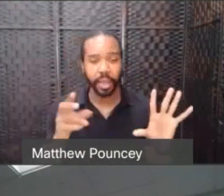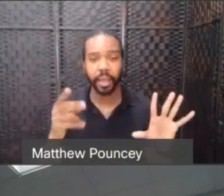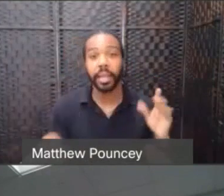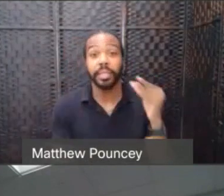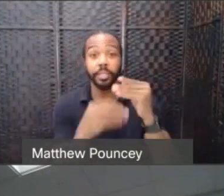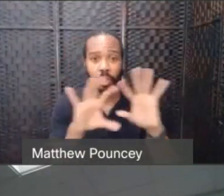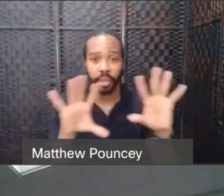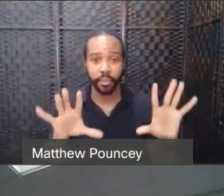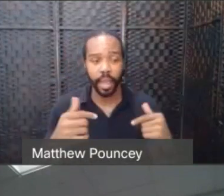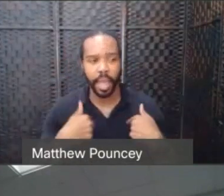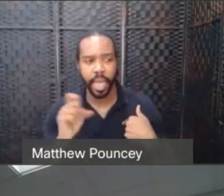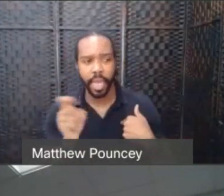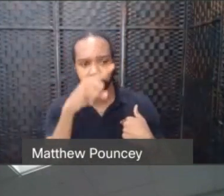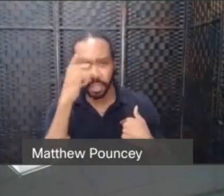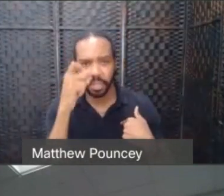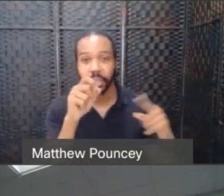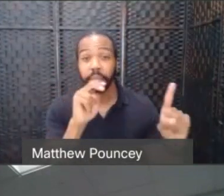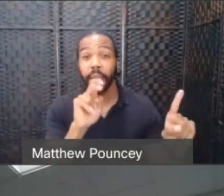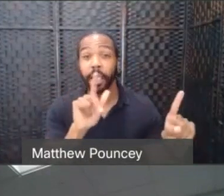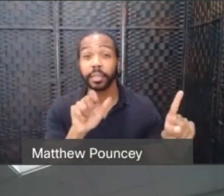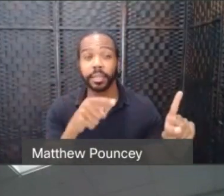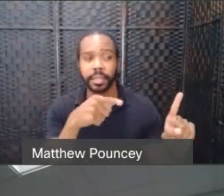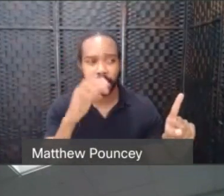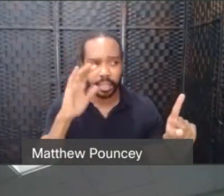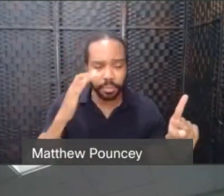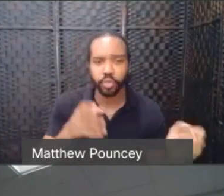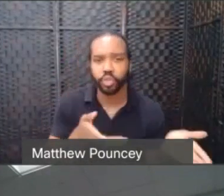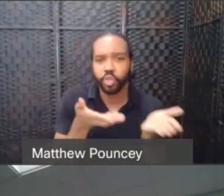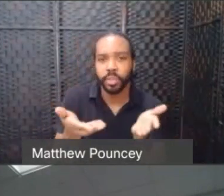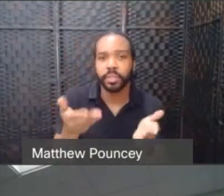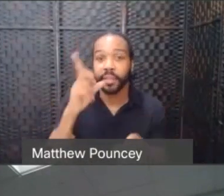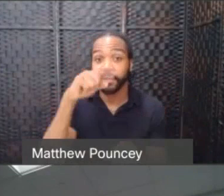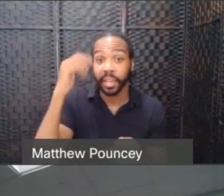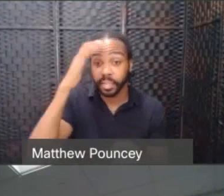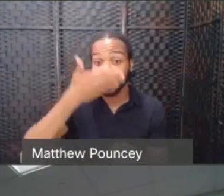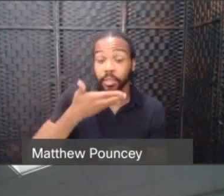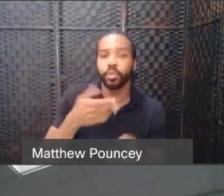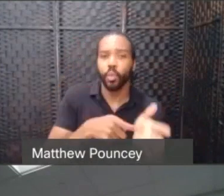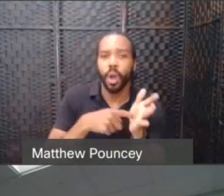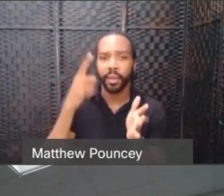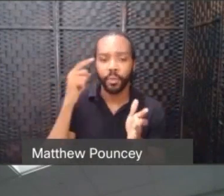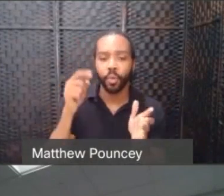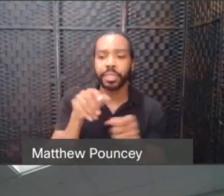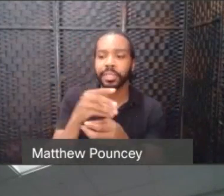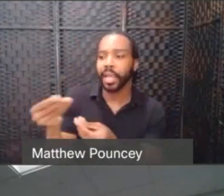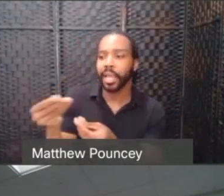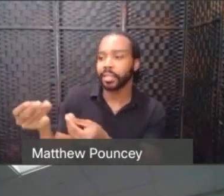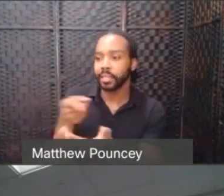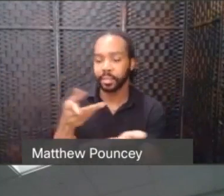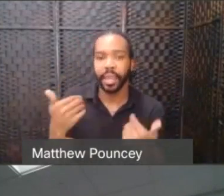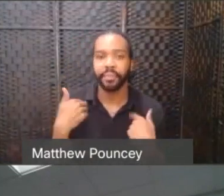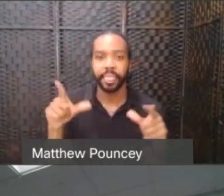asked because Nelson seemed to suggest face shields were required in sites licensed by DC Health.